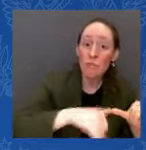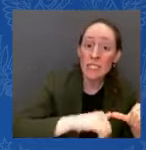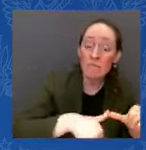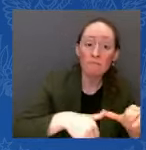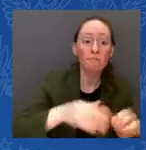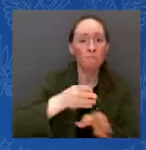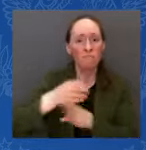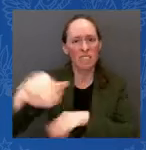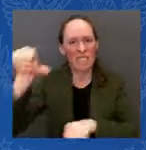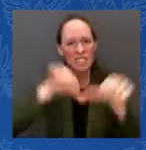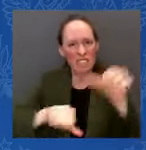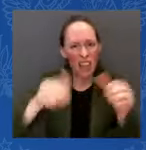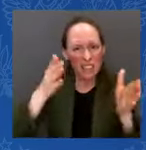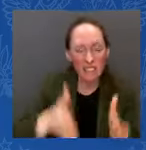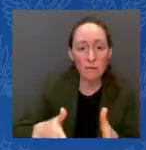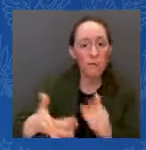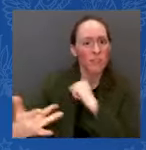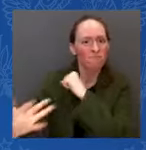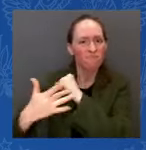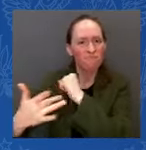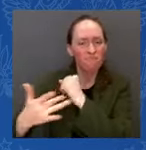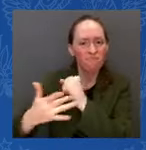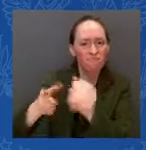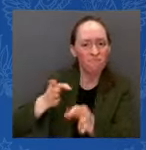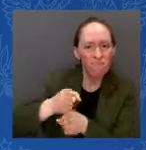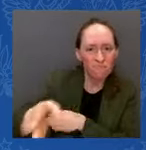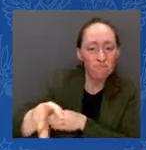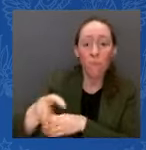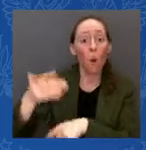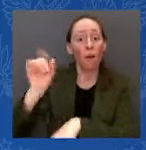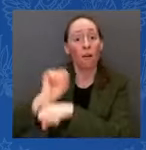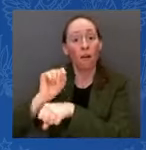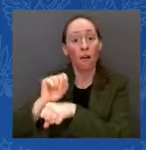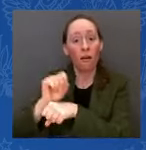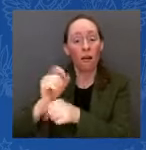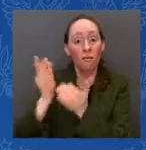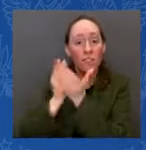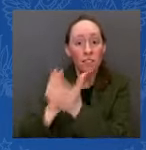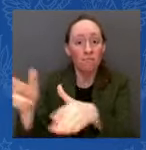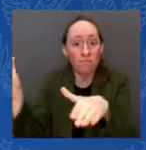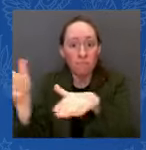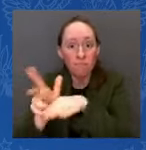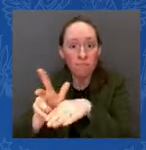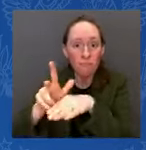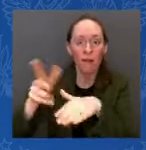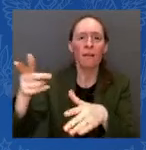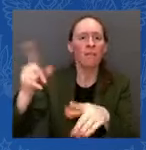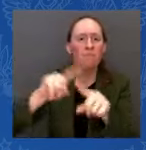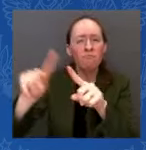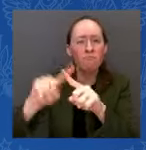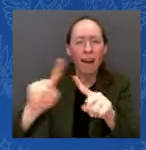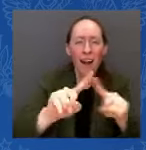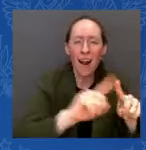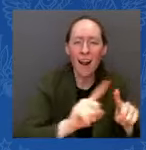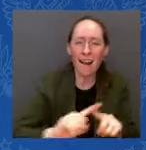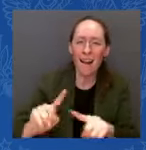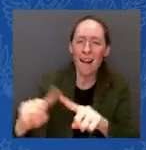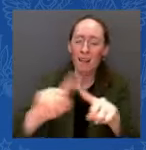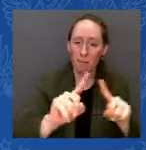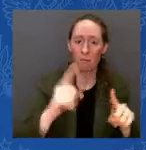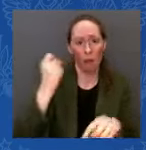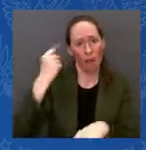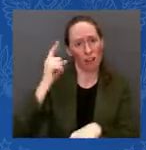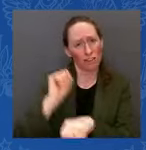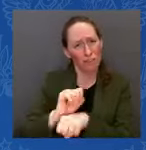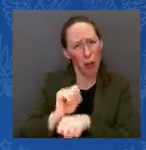submariners, administrators and tradespeople. Good jobs with good wages, working to ensure the stability